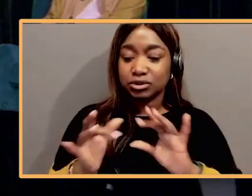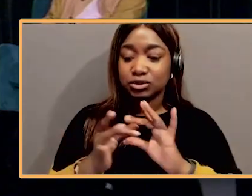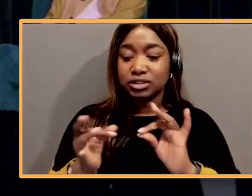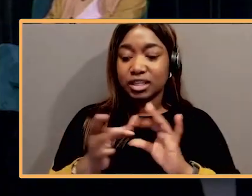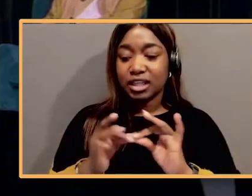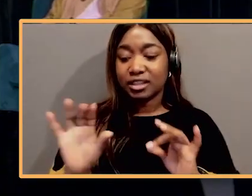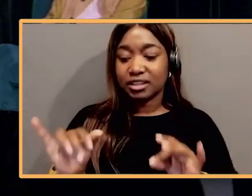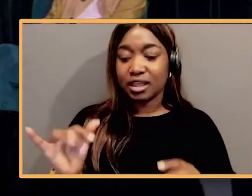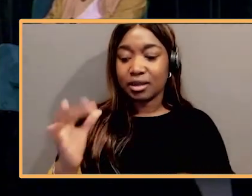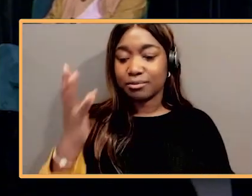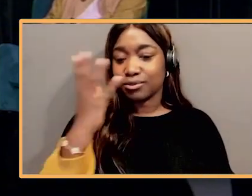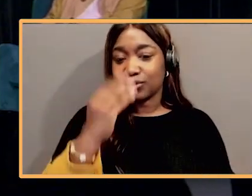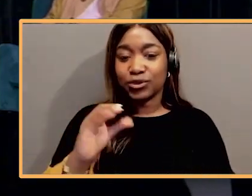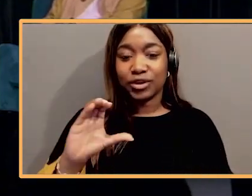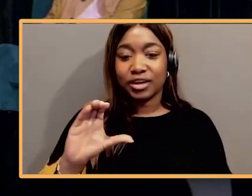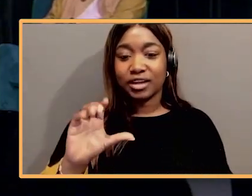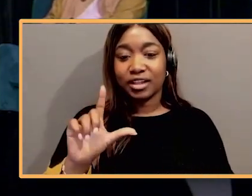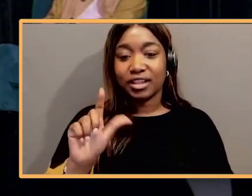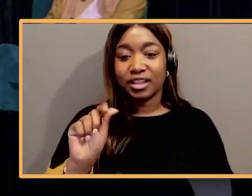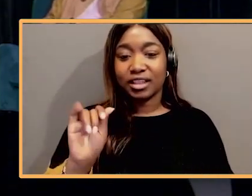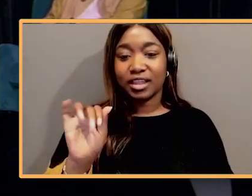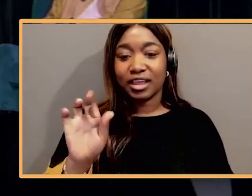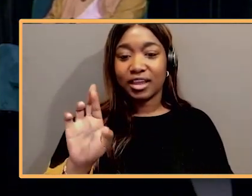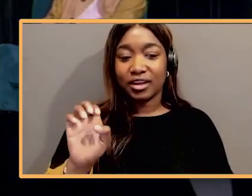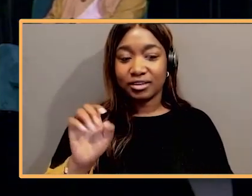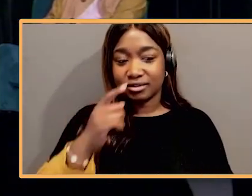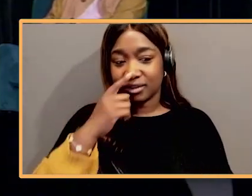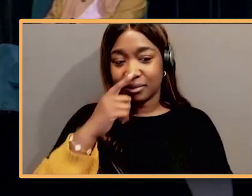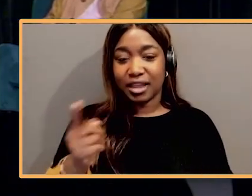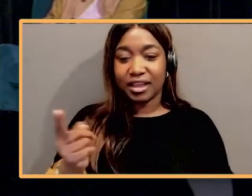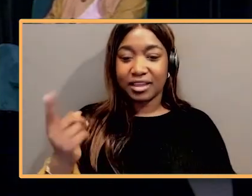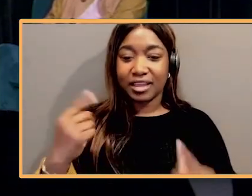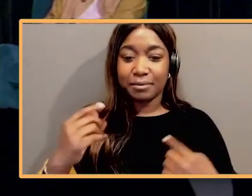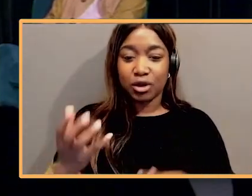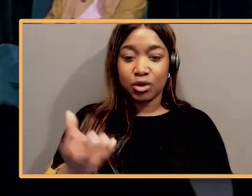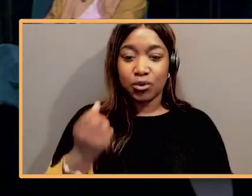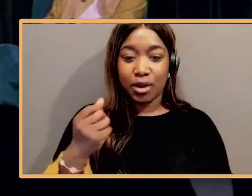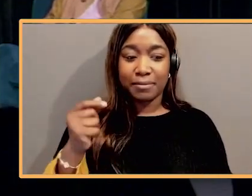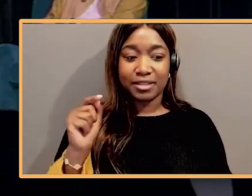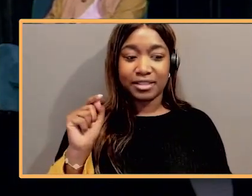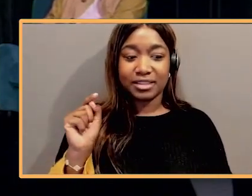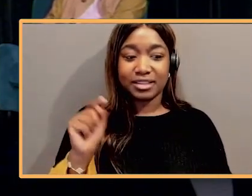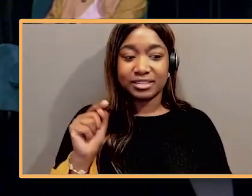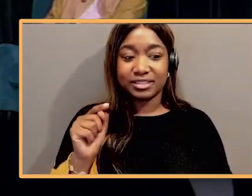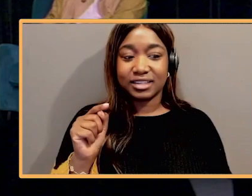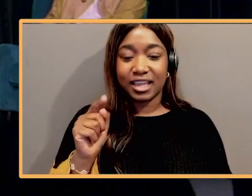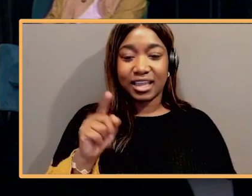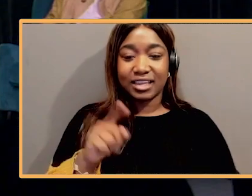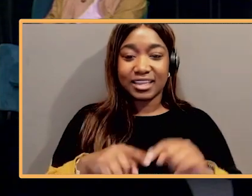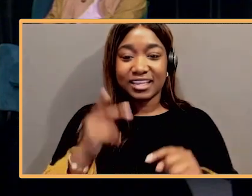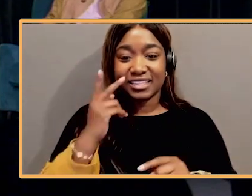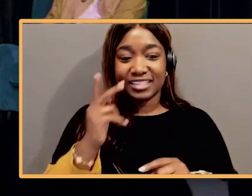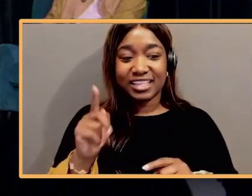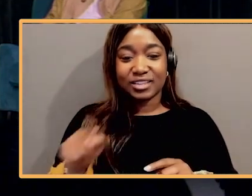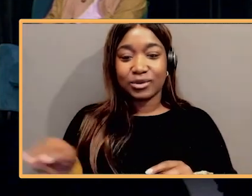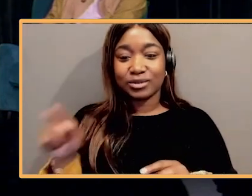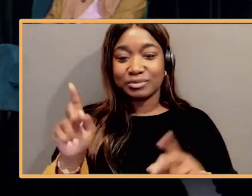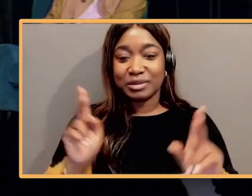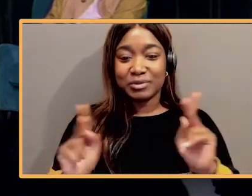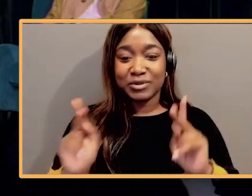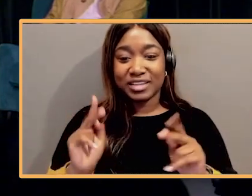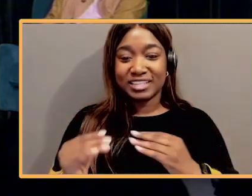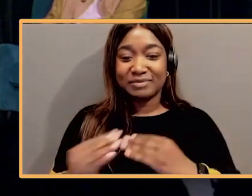Claire, wherever you are, would you come grab this? Because I can't see these people, and that's making me sad.